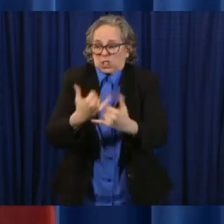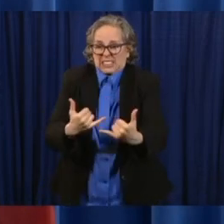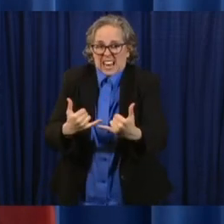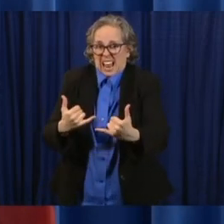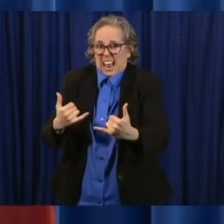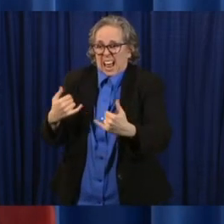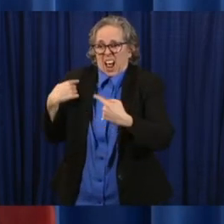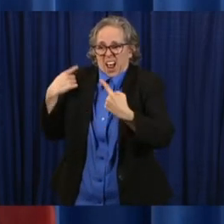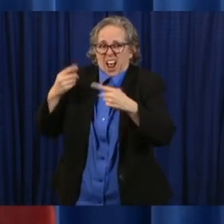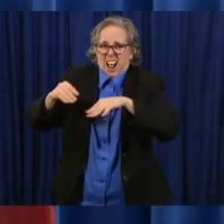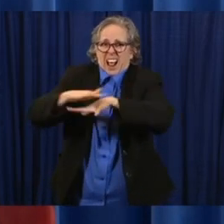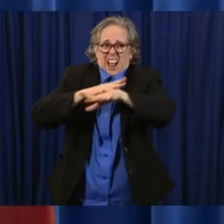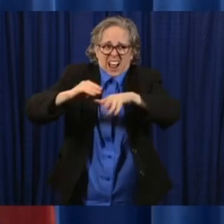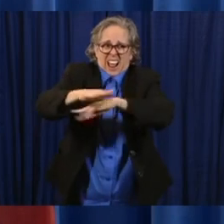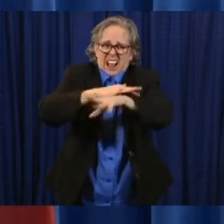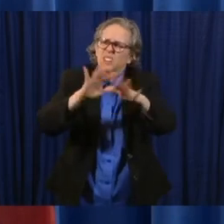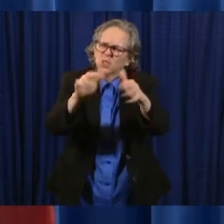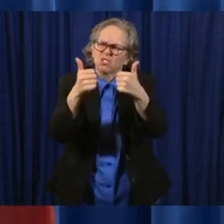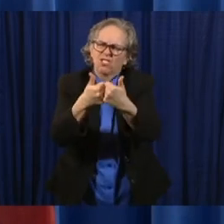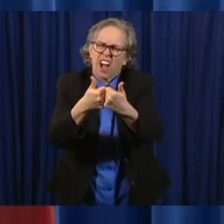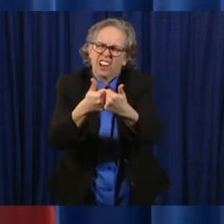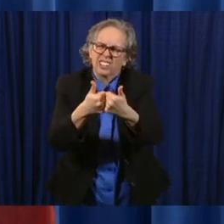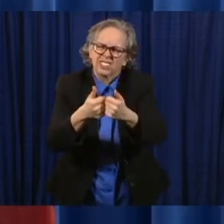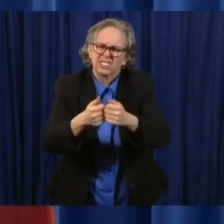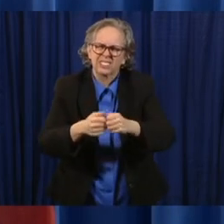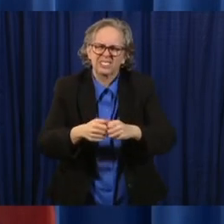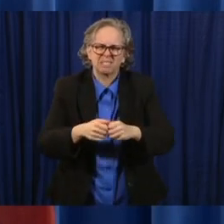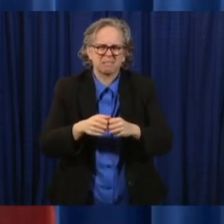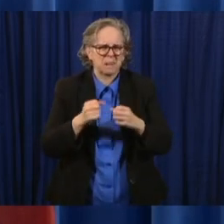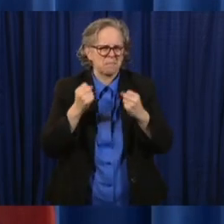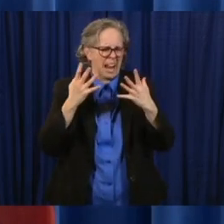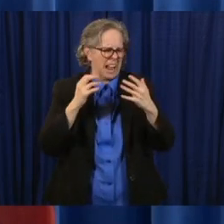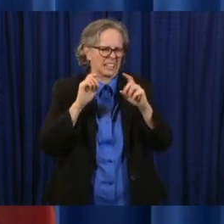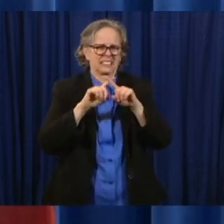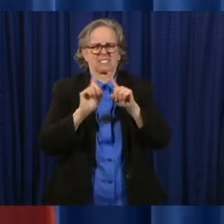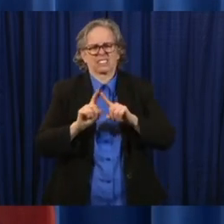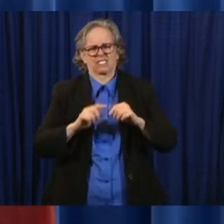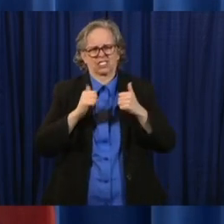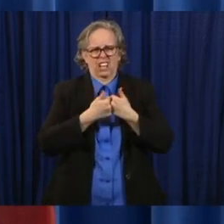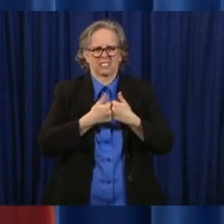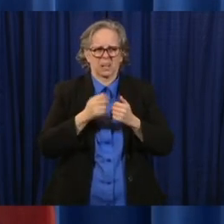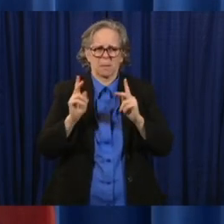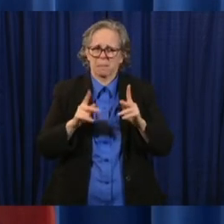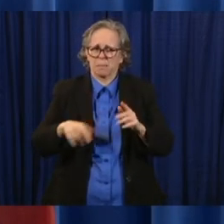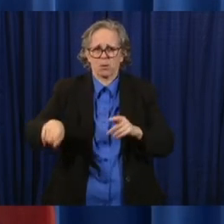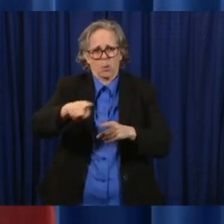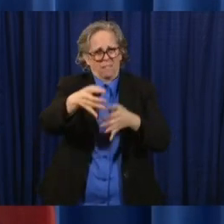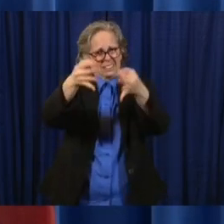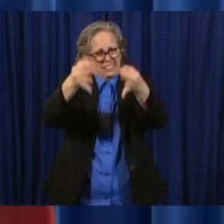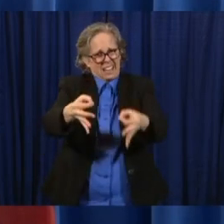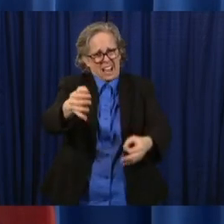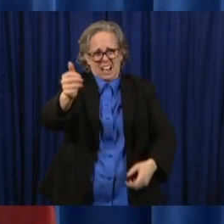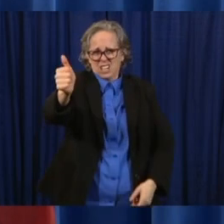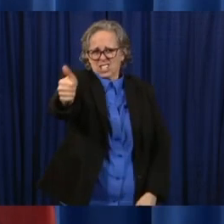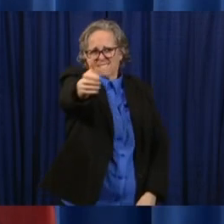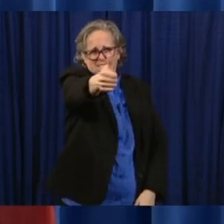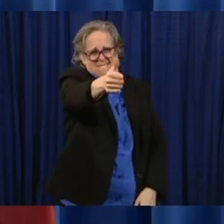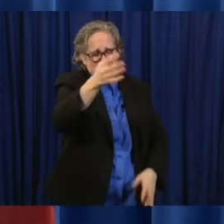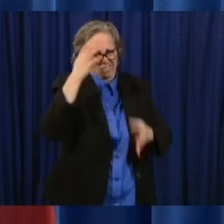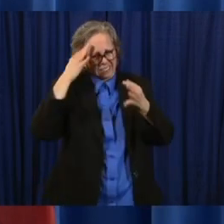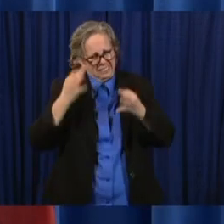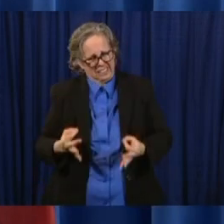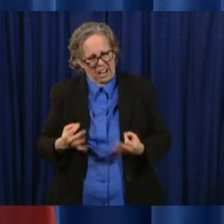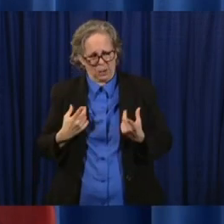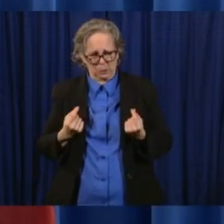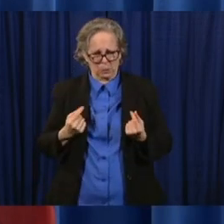the challenge. Those are all challenges, and those people are going to have to make calculations and make decisions. But what we're telling people